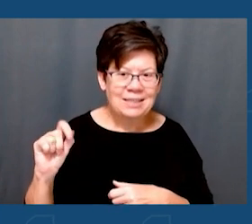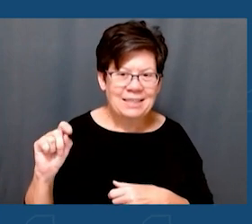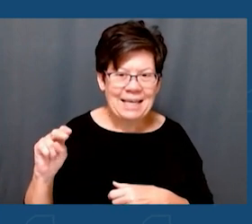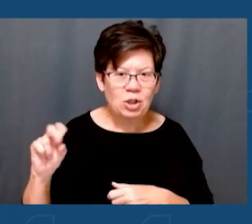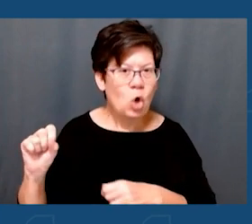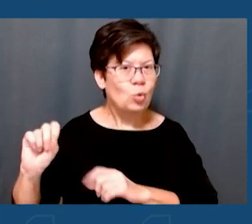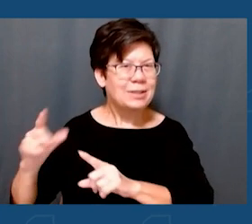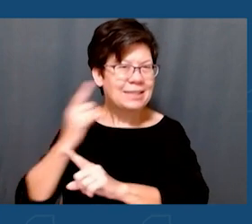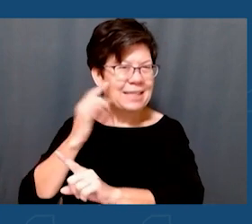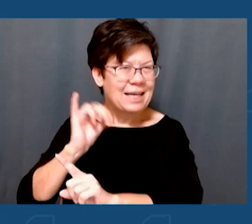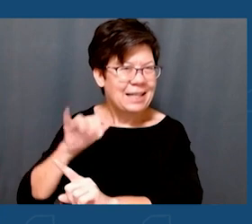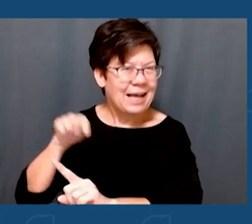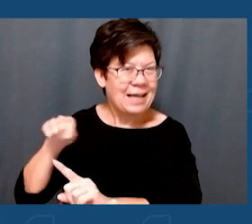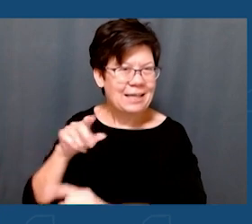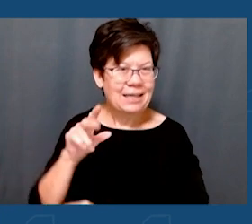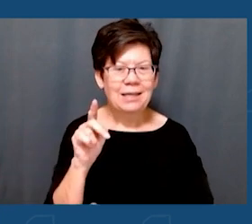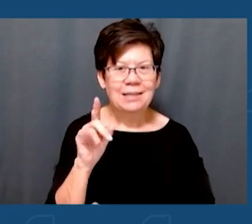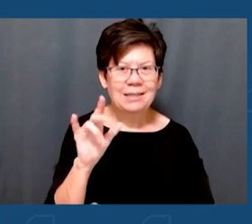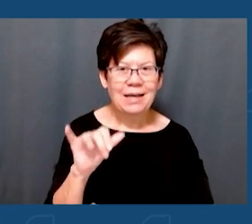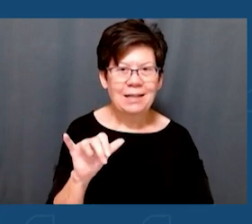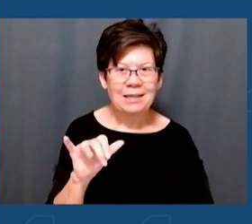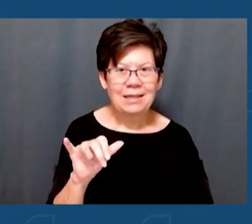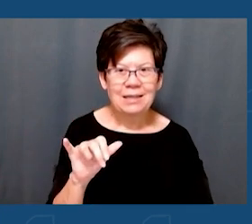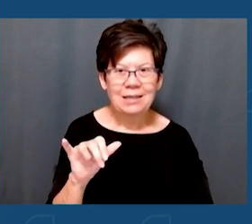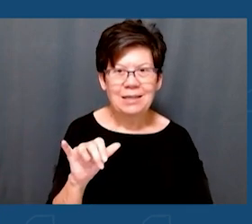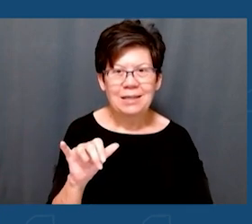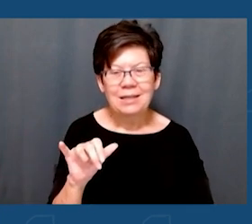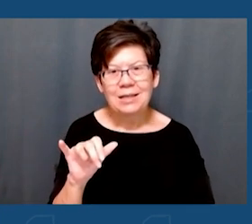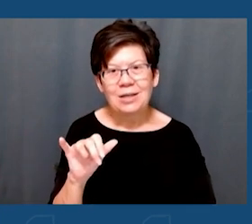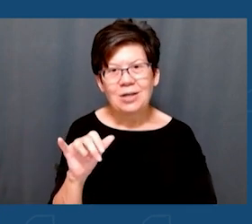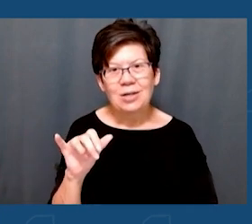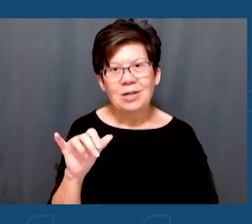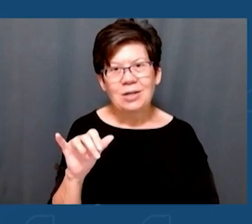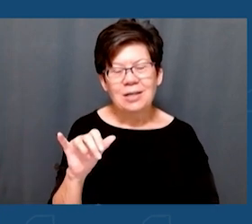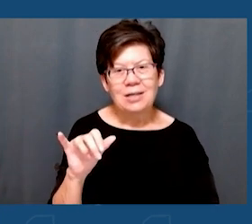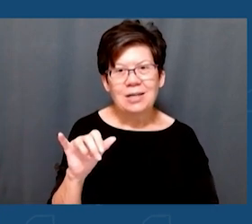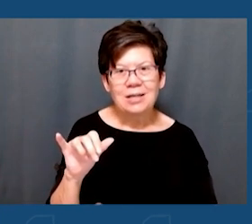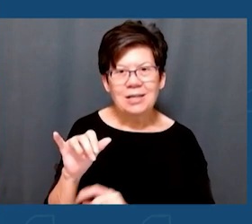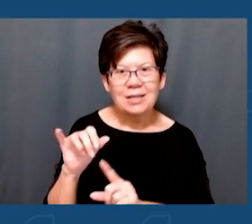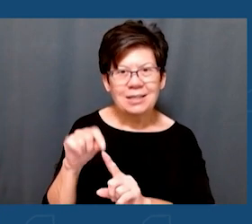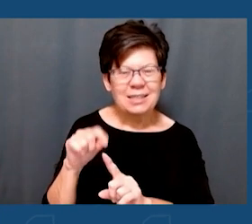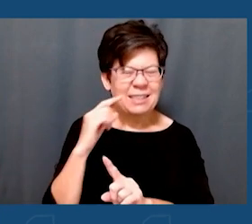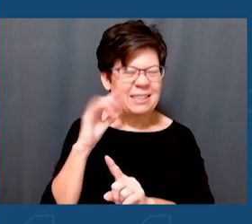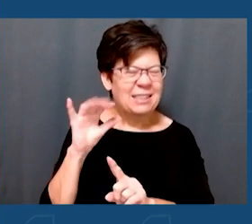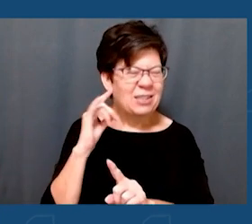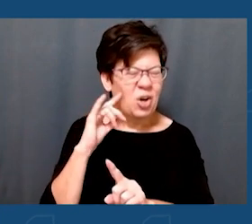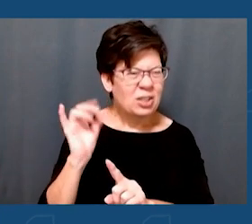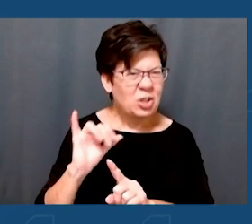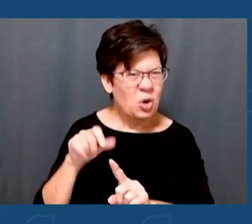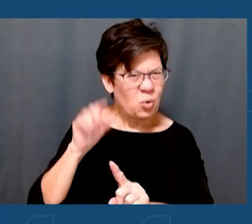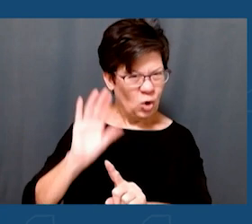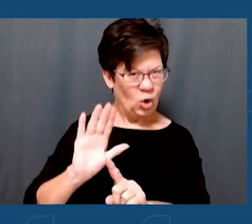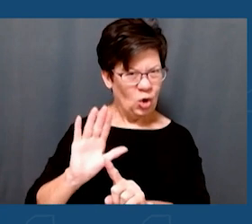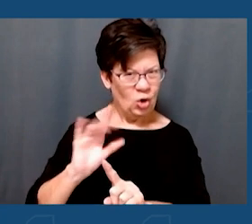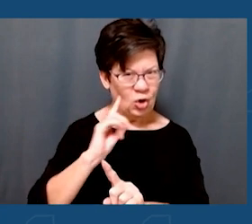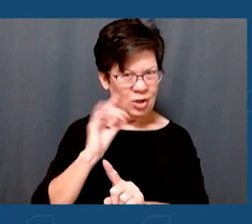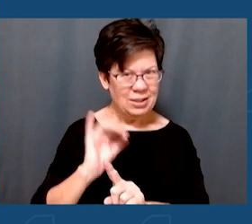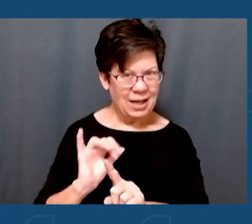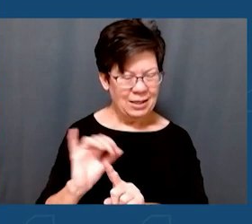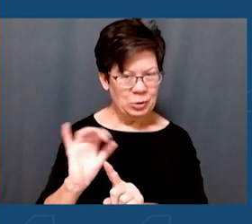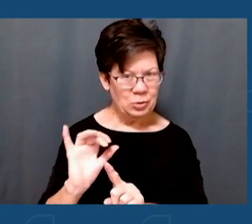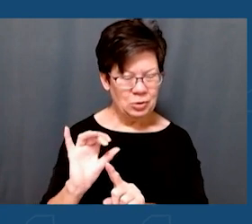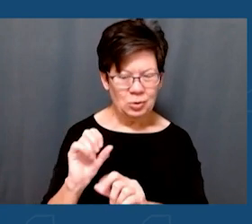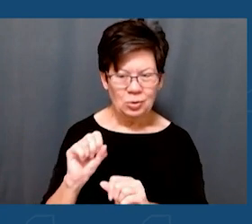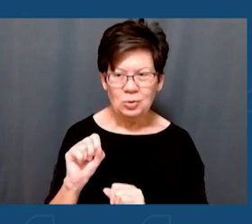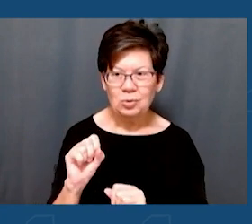Kelly Hernandezes, and so many others that are on the board of the Hispanic Heritage Council.